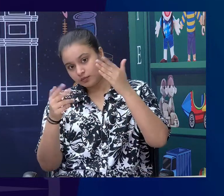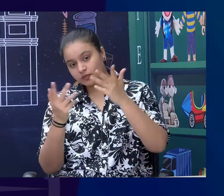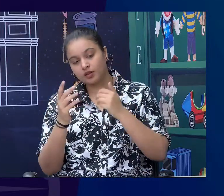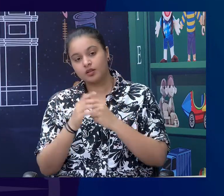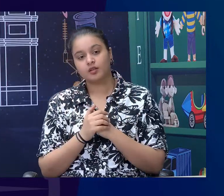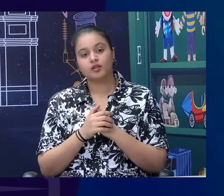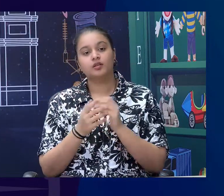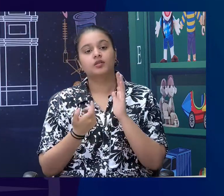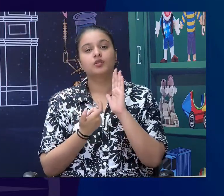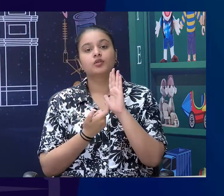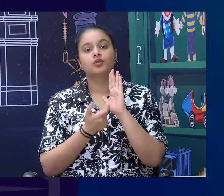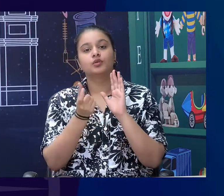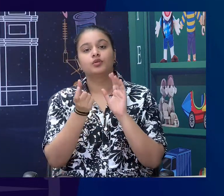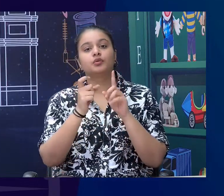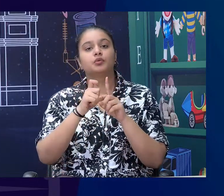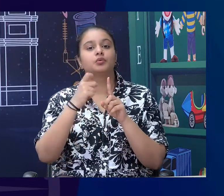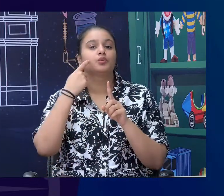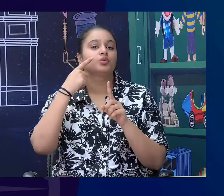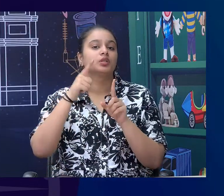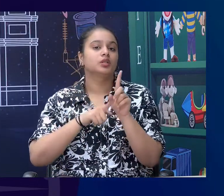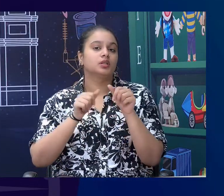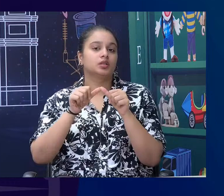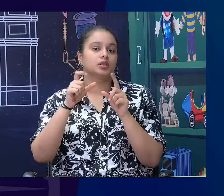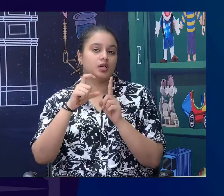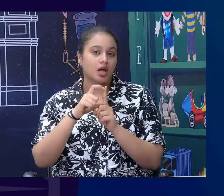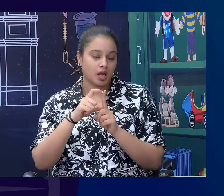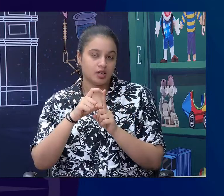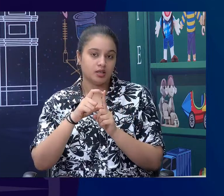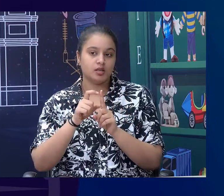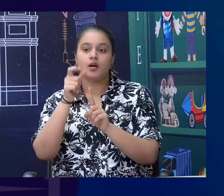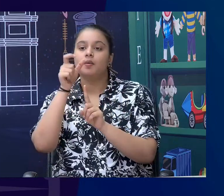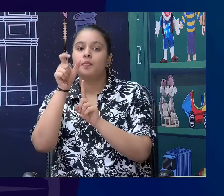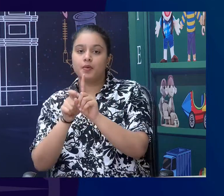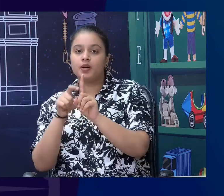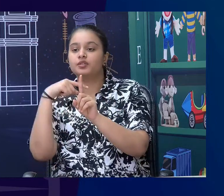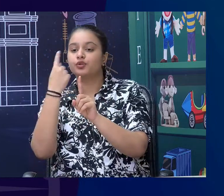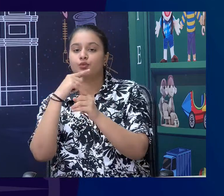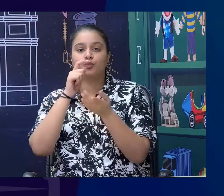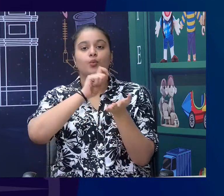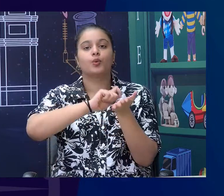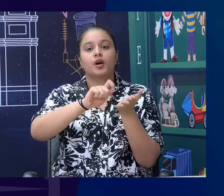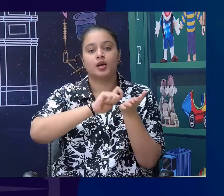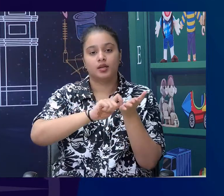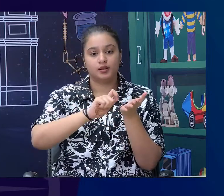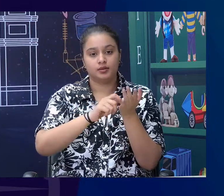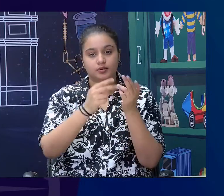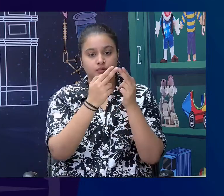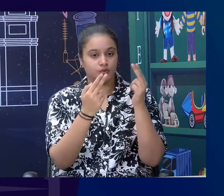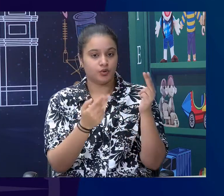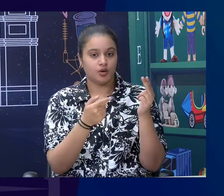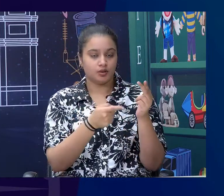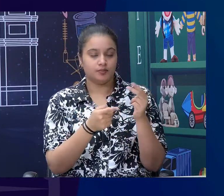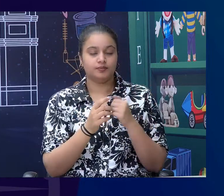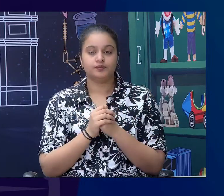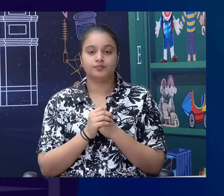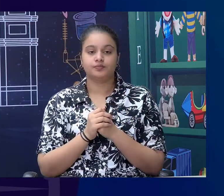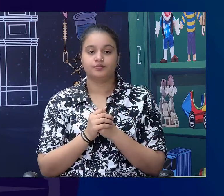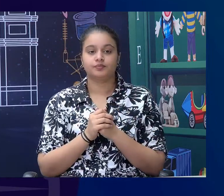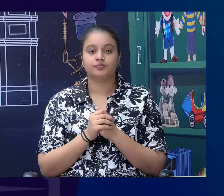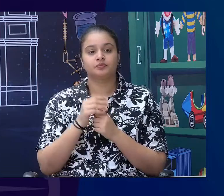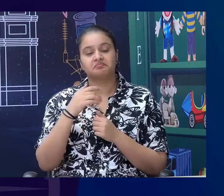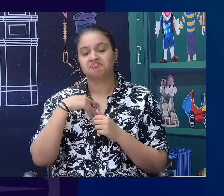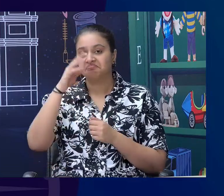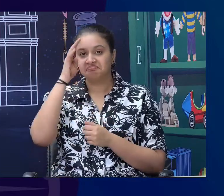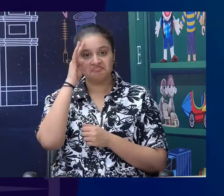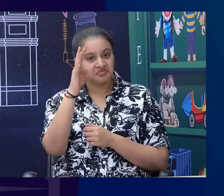is Rudyard Kipling. Who was he? He is the author of the story. So, the story has been written by Rudyard Kipling. What a creative